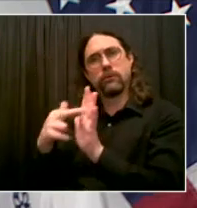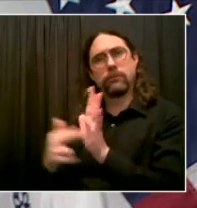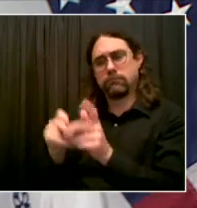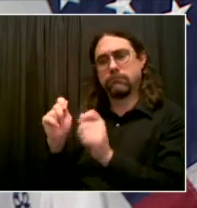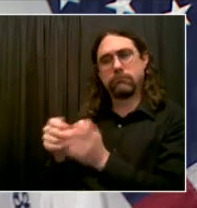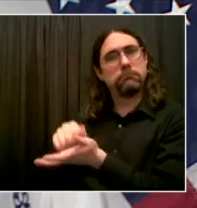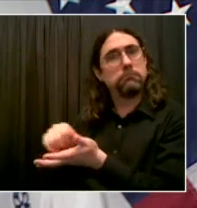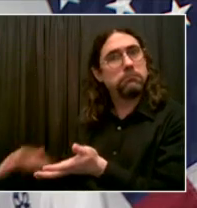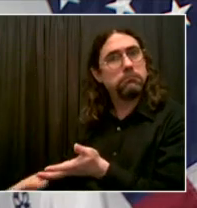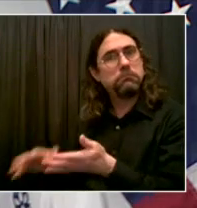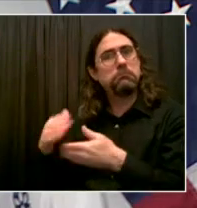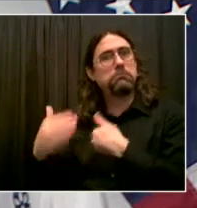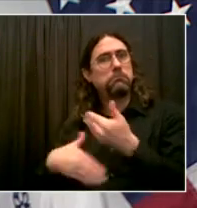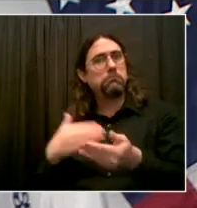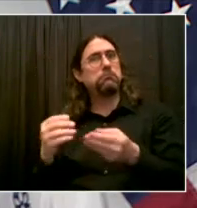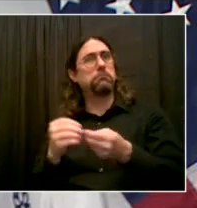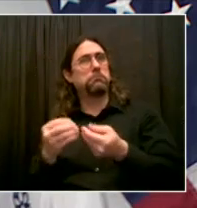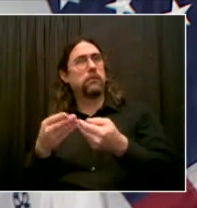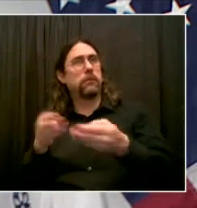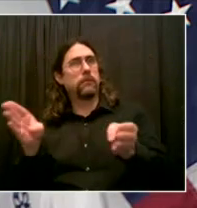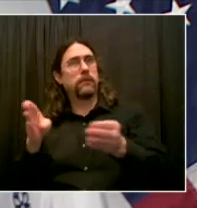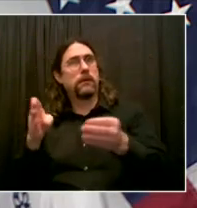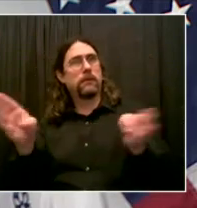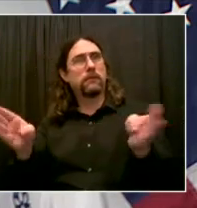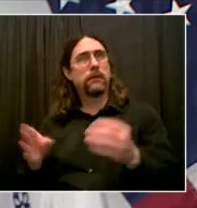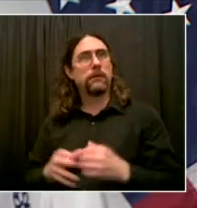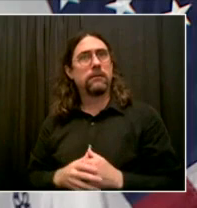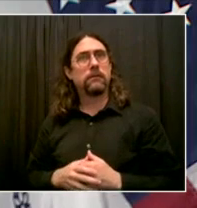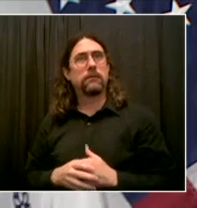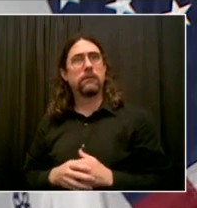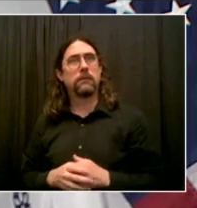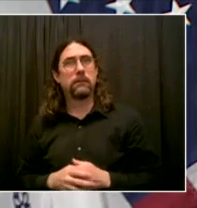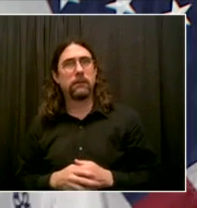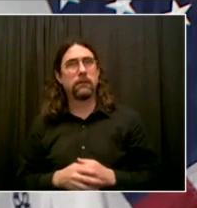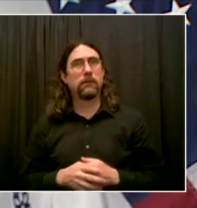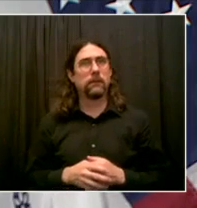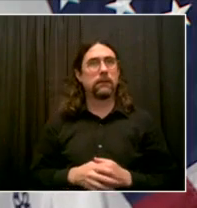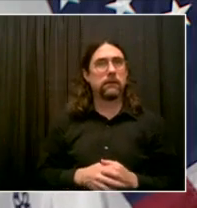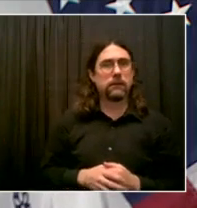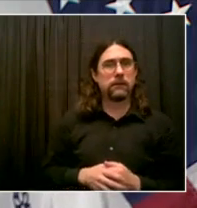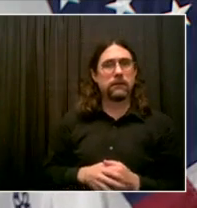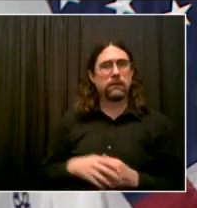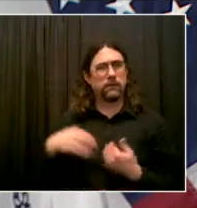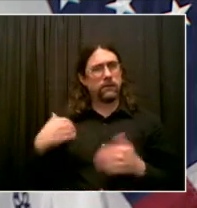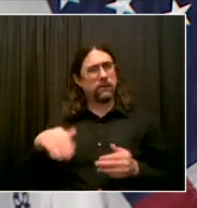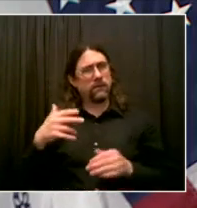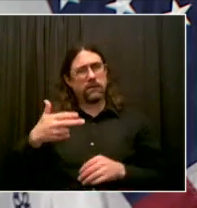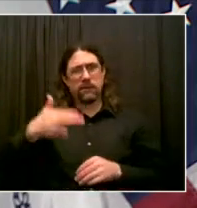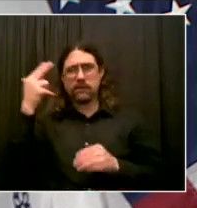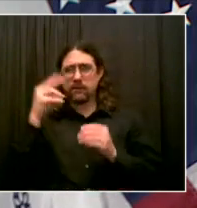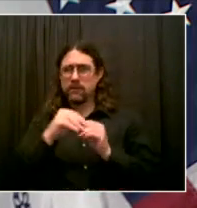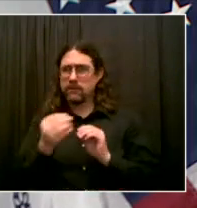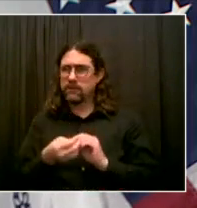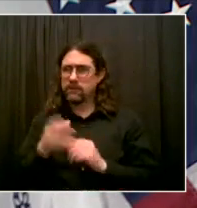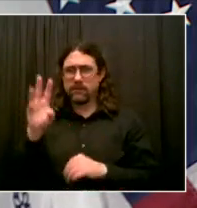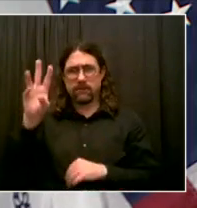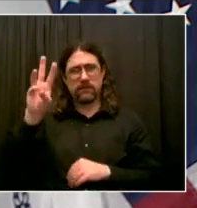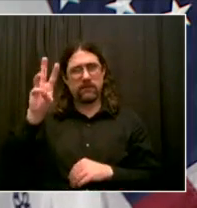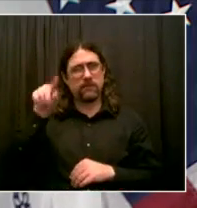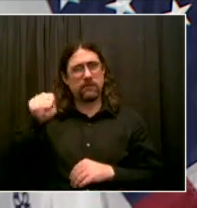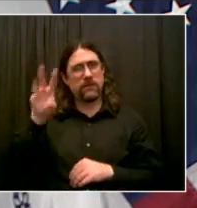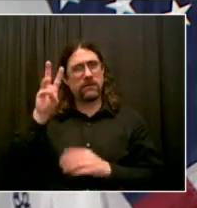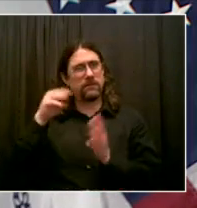dose. That would get us, assuming the vast majority are going to follow through and get that second dose. That puts us